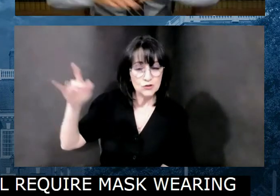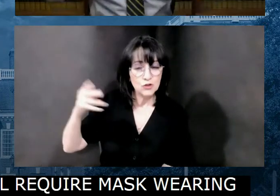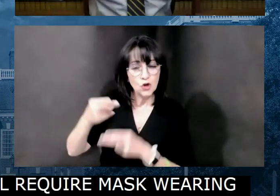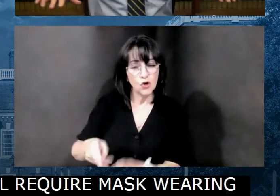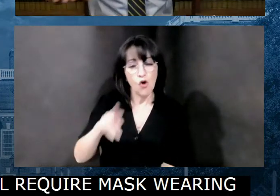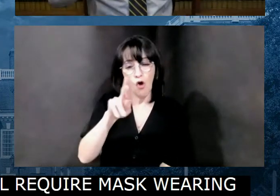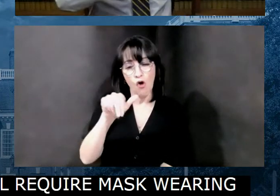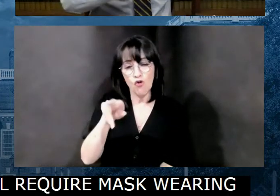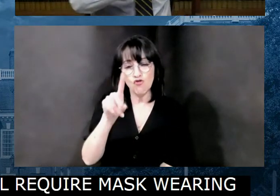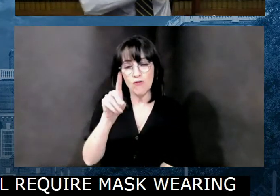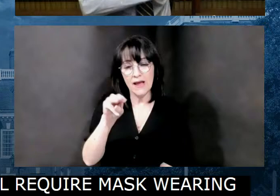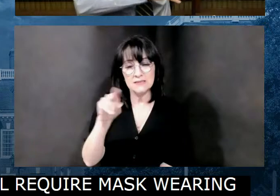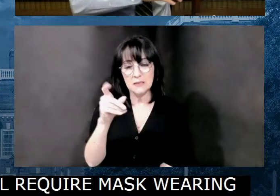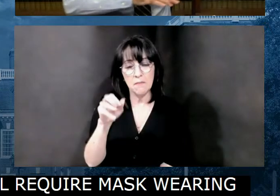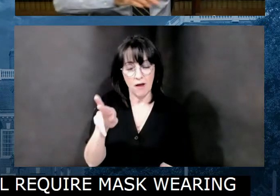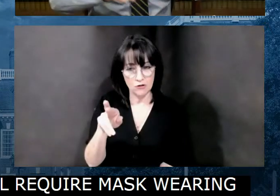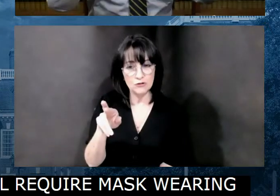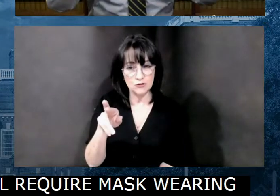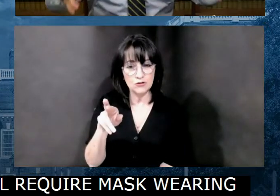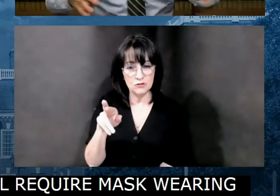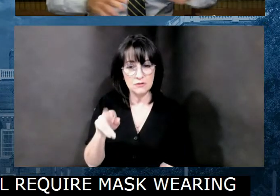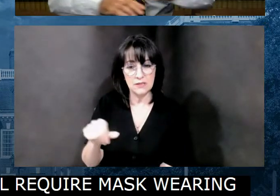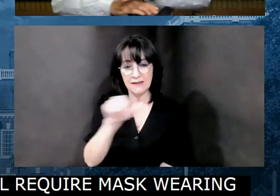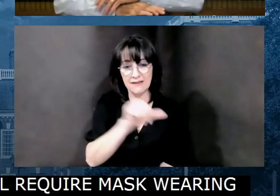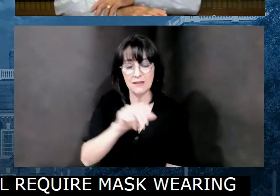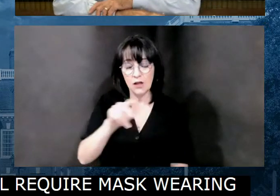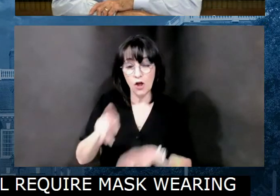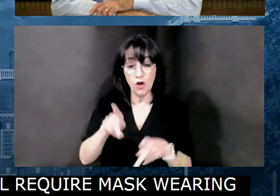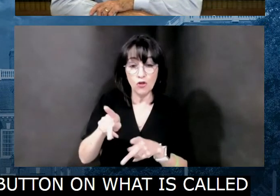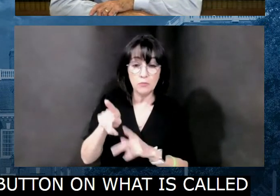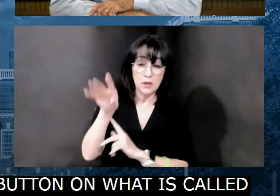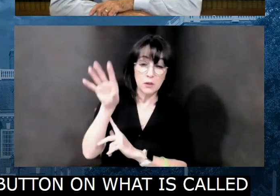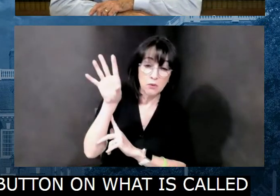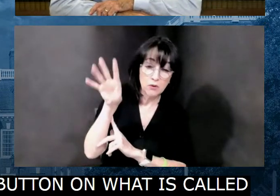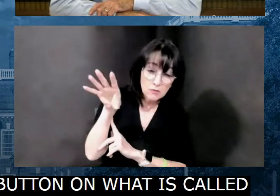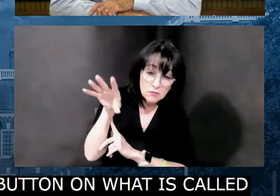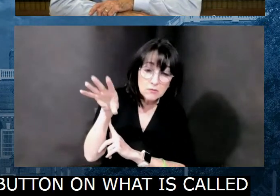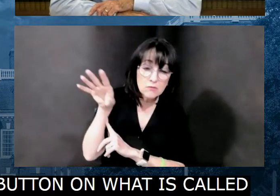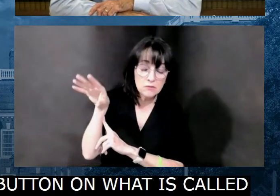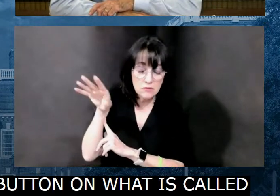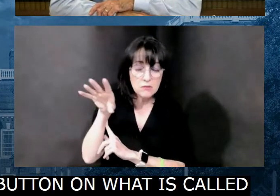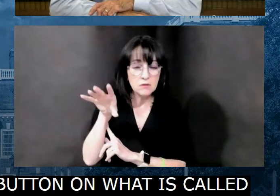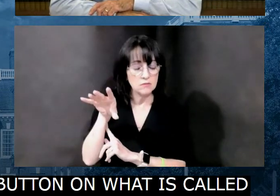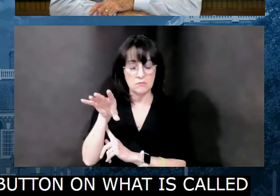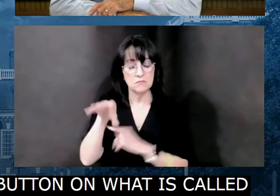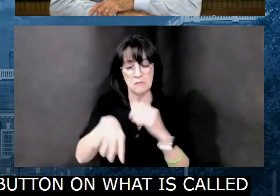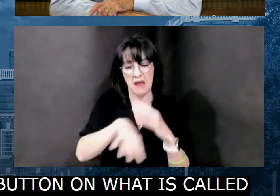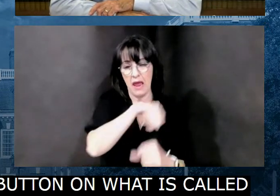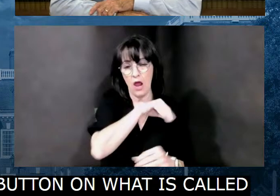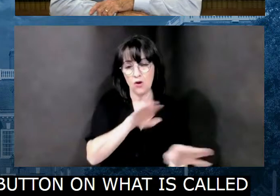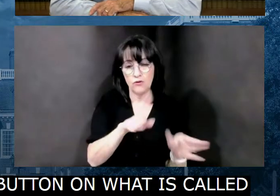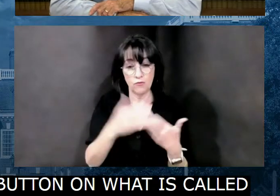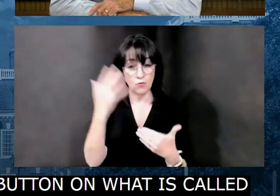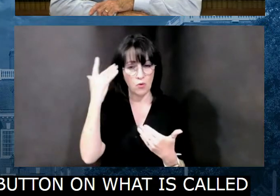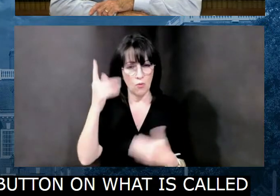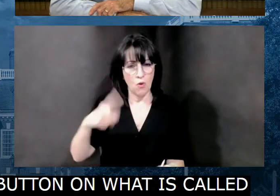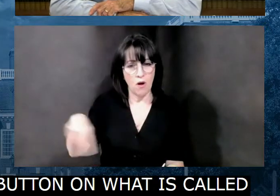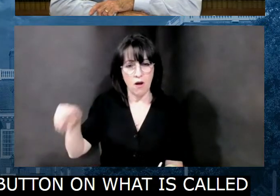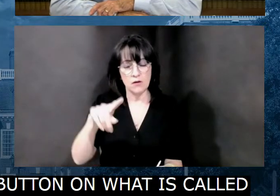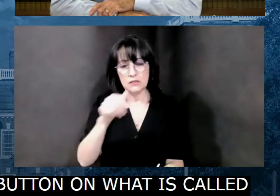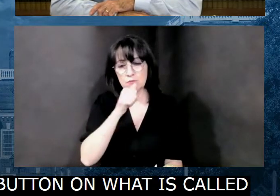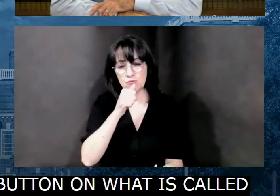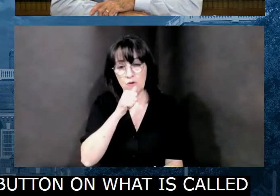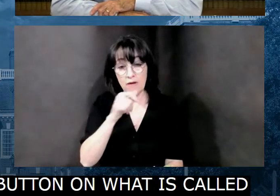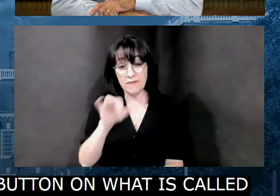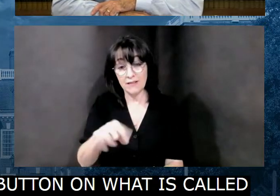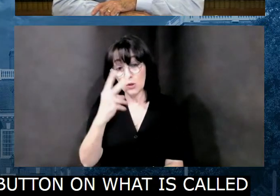Everybody else, media and others, were outside of the room just to protect the integrity of that process. The two gentlemen sitting at the table and the desk,